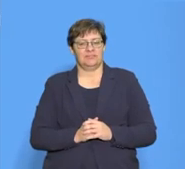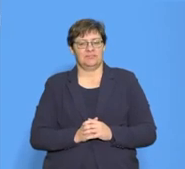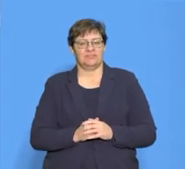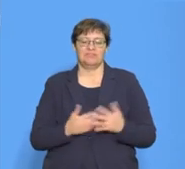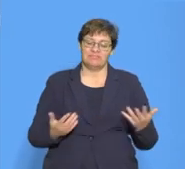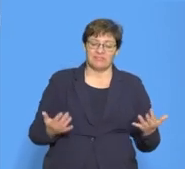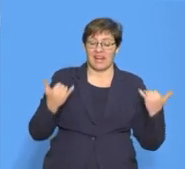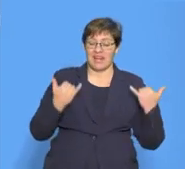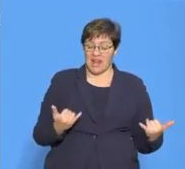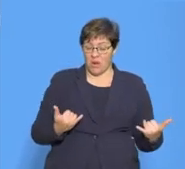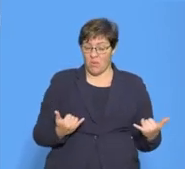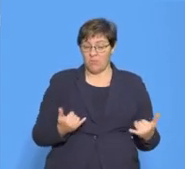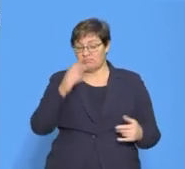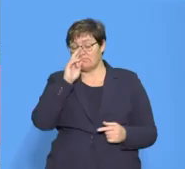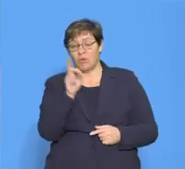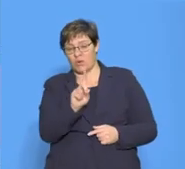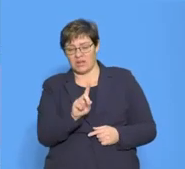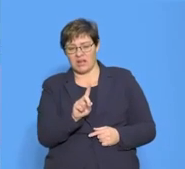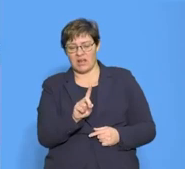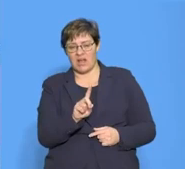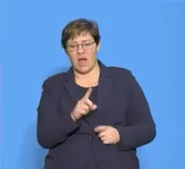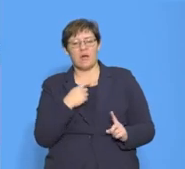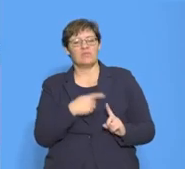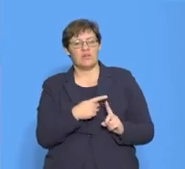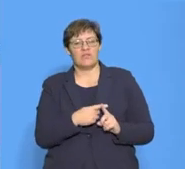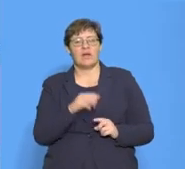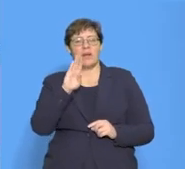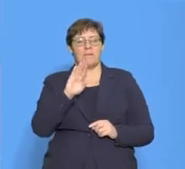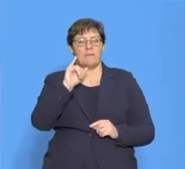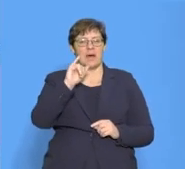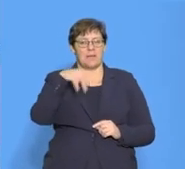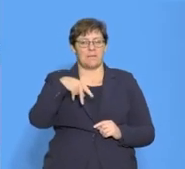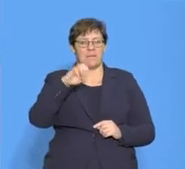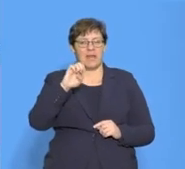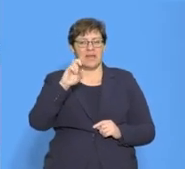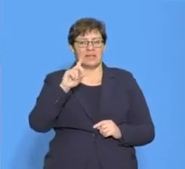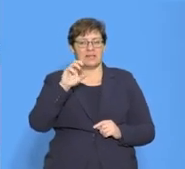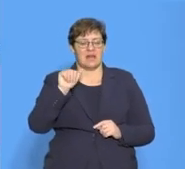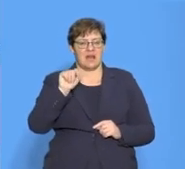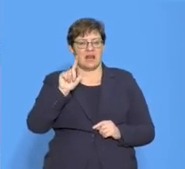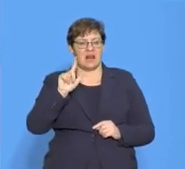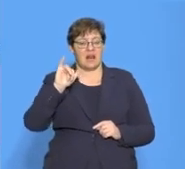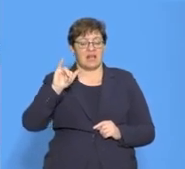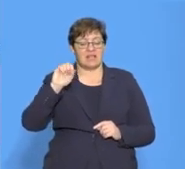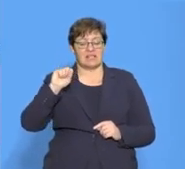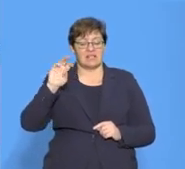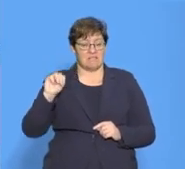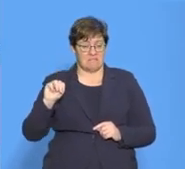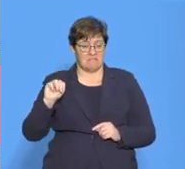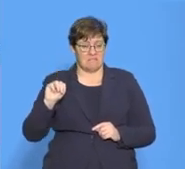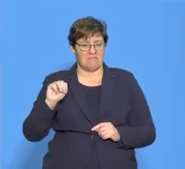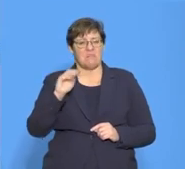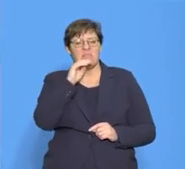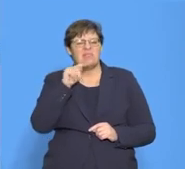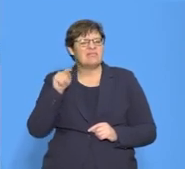Right, so what we're going to do is we're going to have a look at the advantages of bipedalism. And we know that bipedalism means that